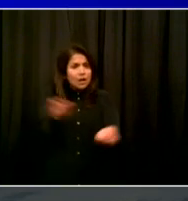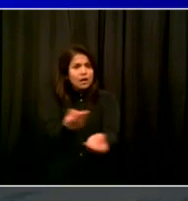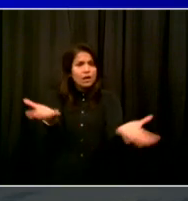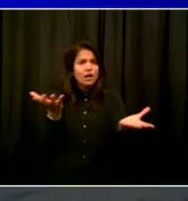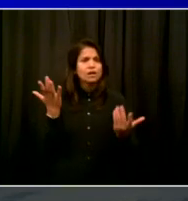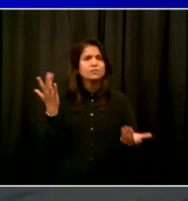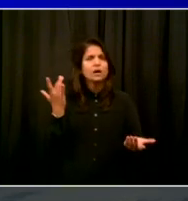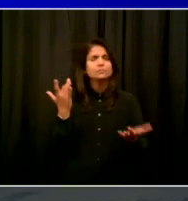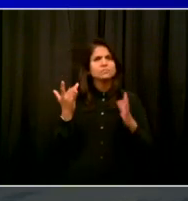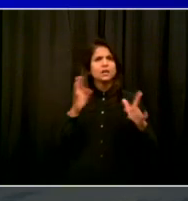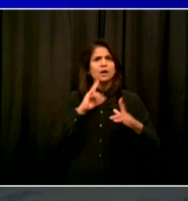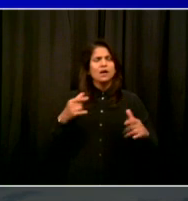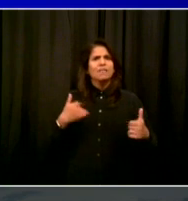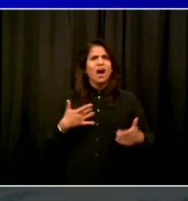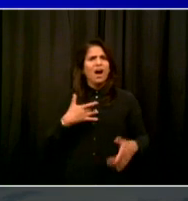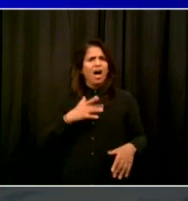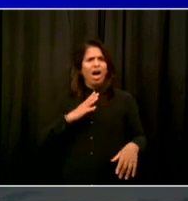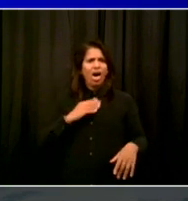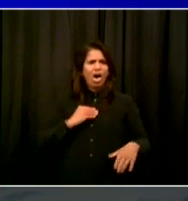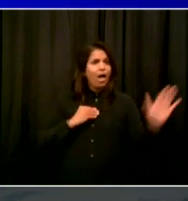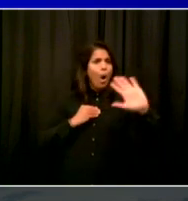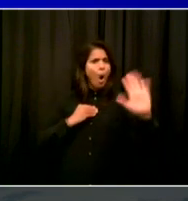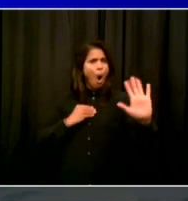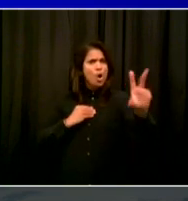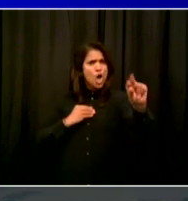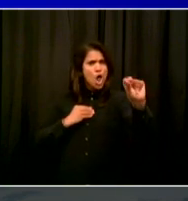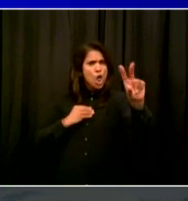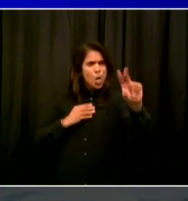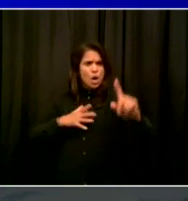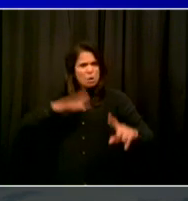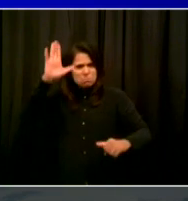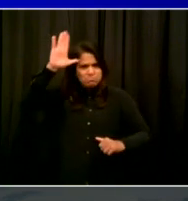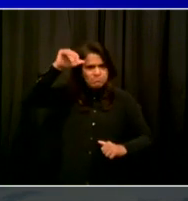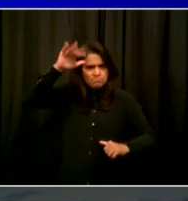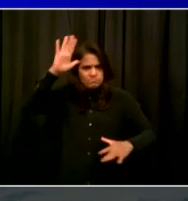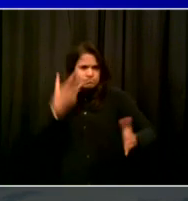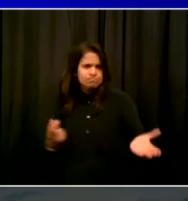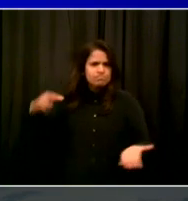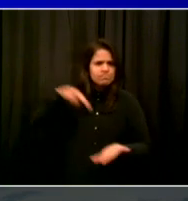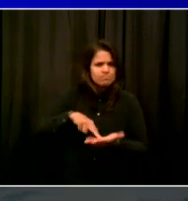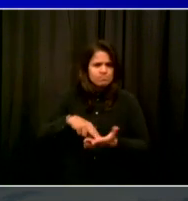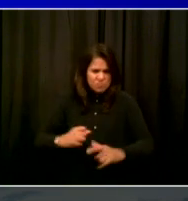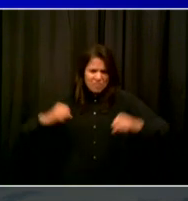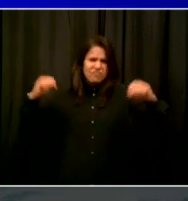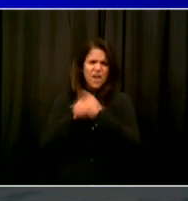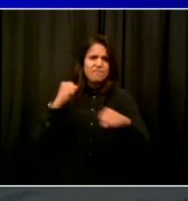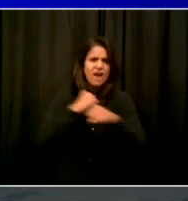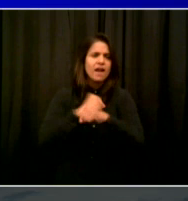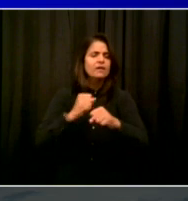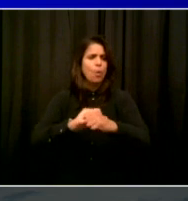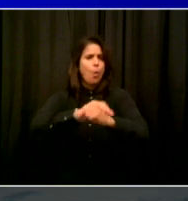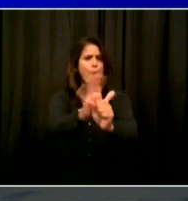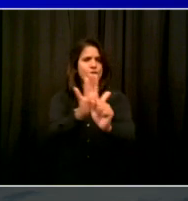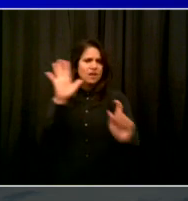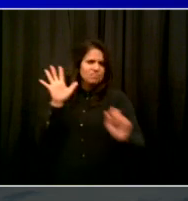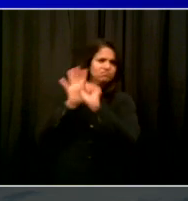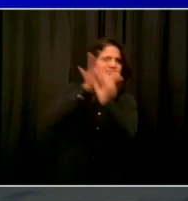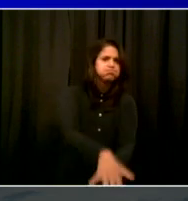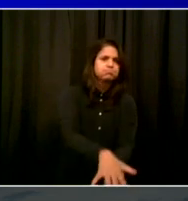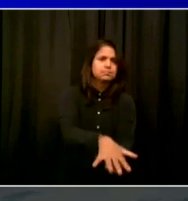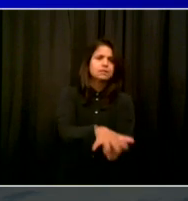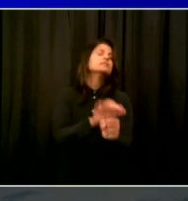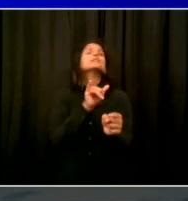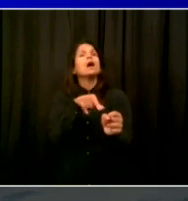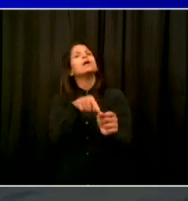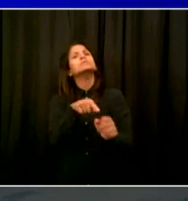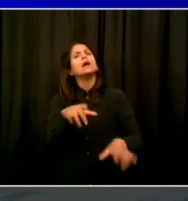it to tell us what we need to do. And our health commissioner is going to address this, but one more thing I'm going to highlight.